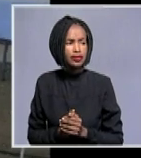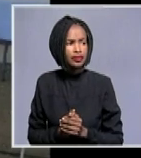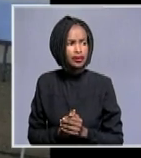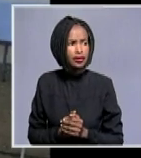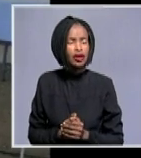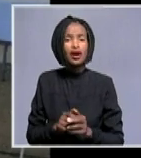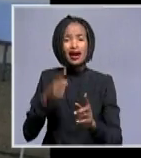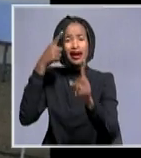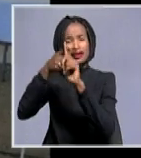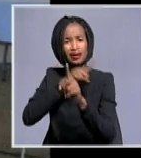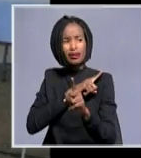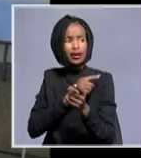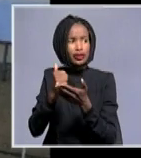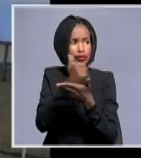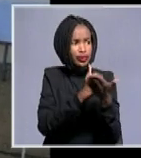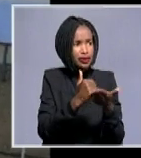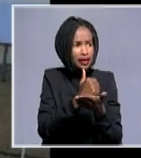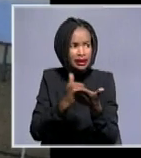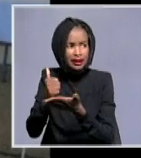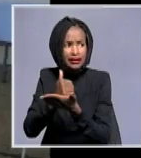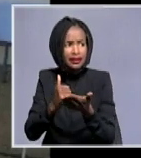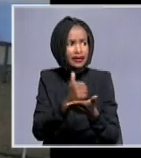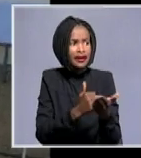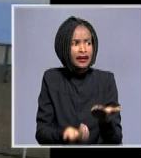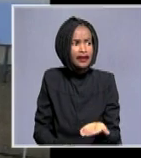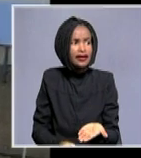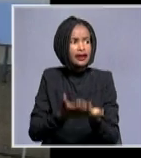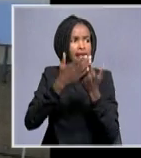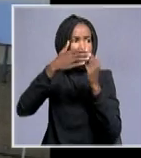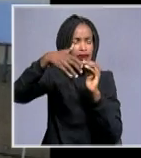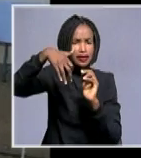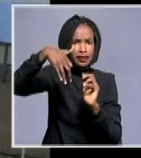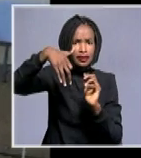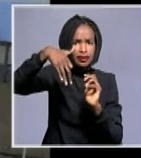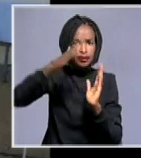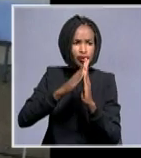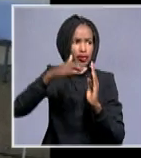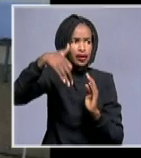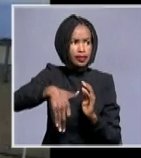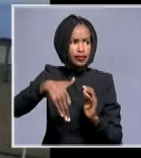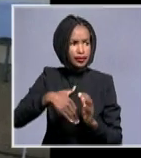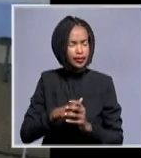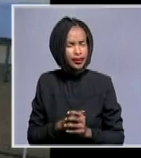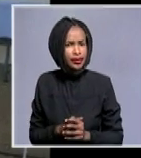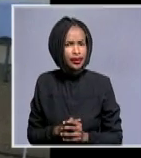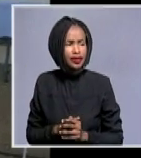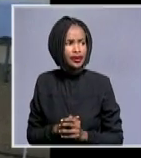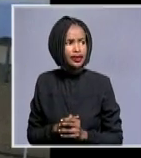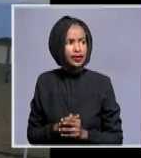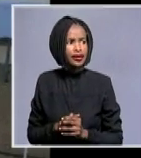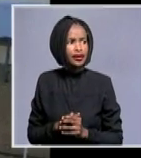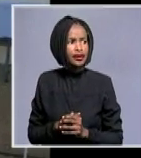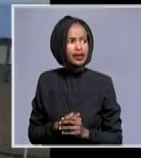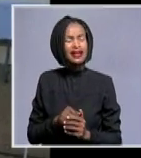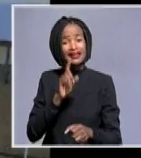a clean and healthy Namibian house. Allow me to express my